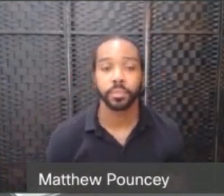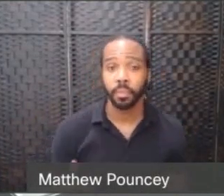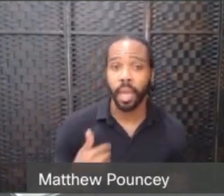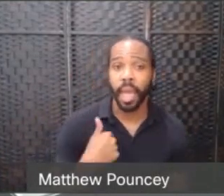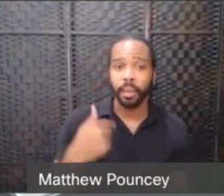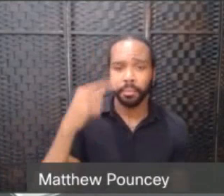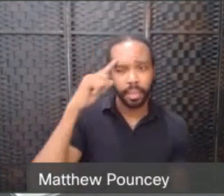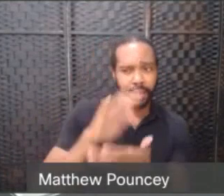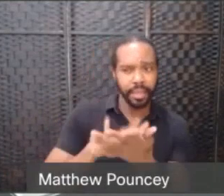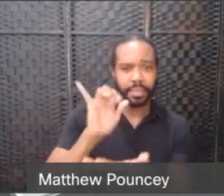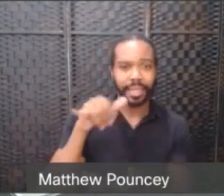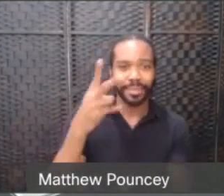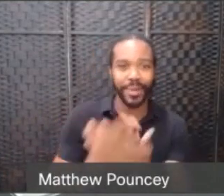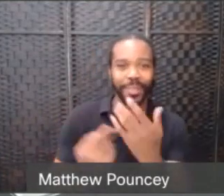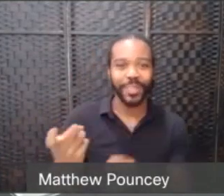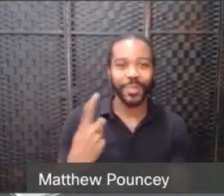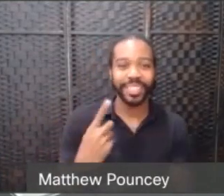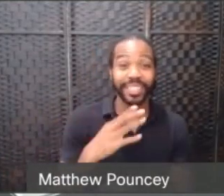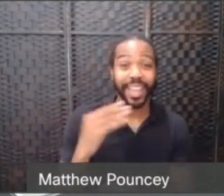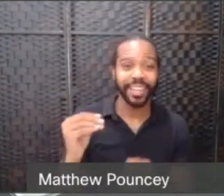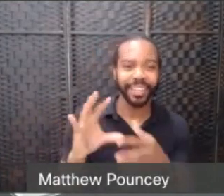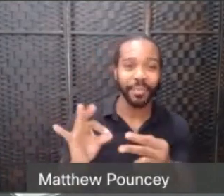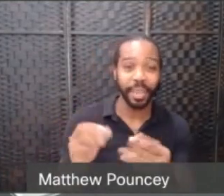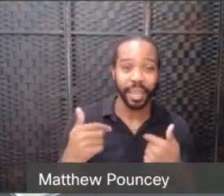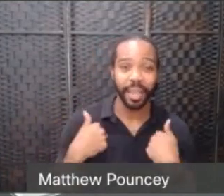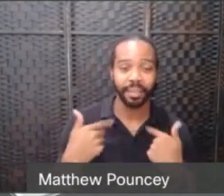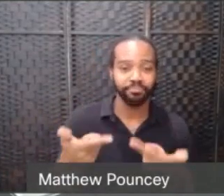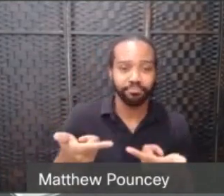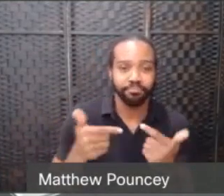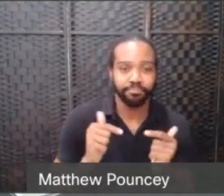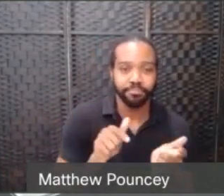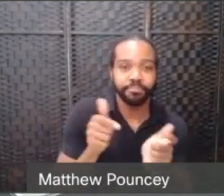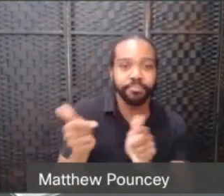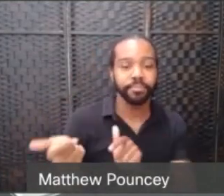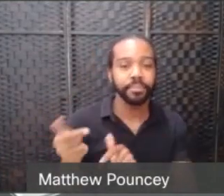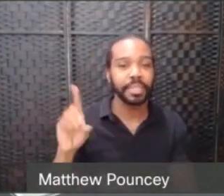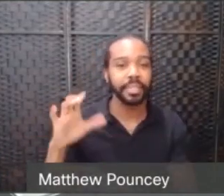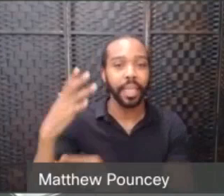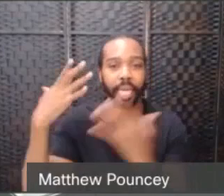commentary for which I will also defer to our expert colleagues at DC Health.